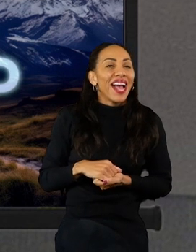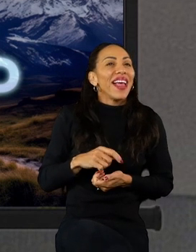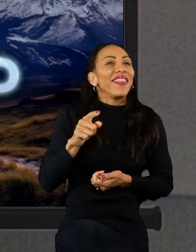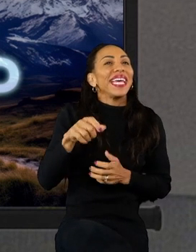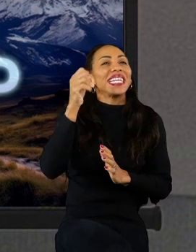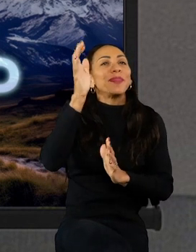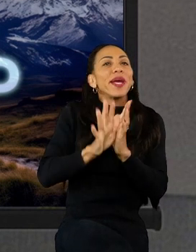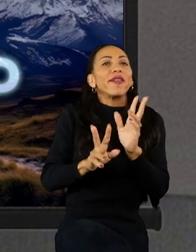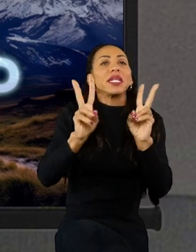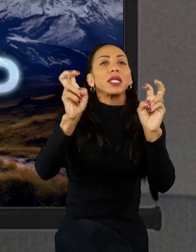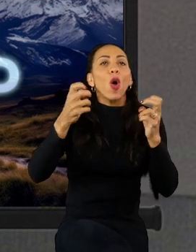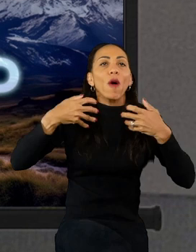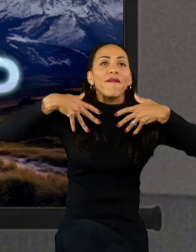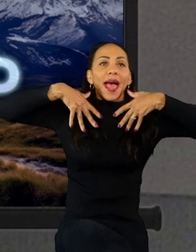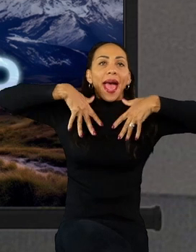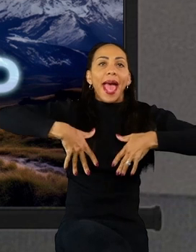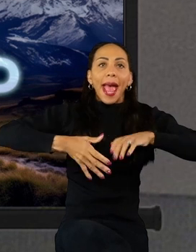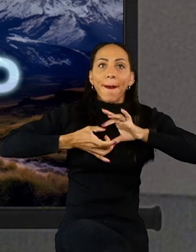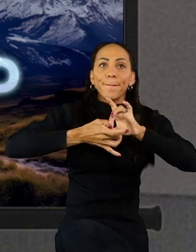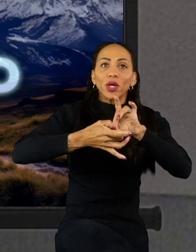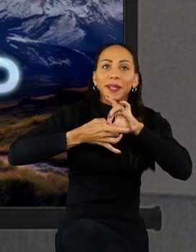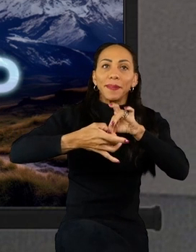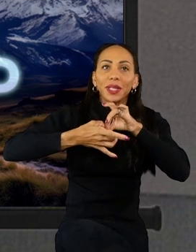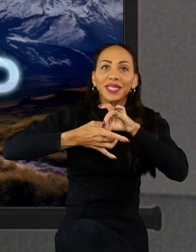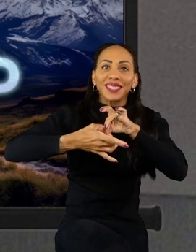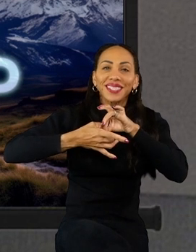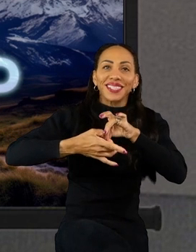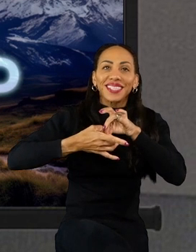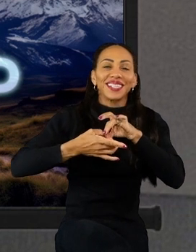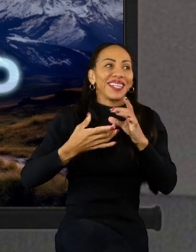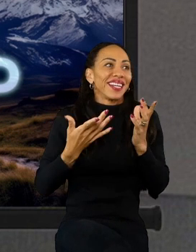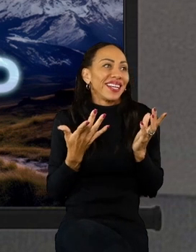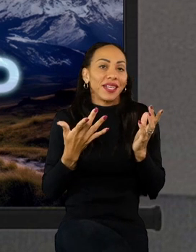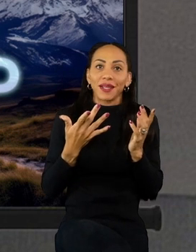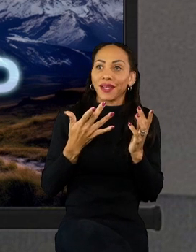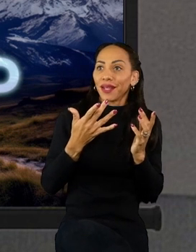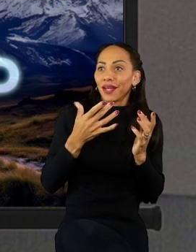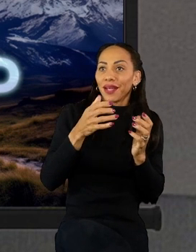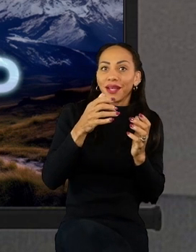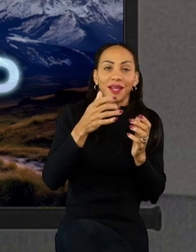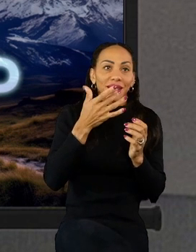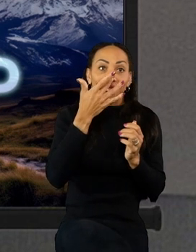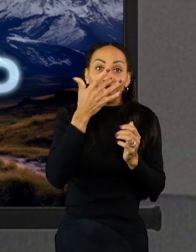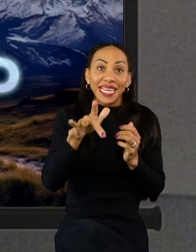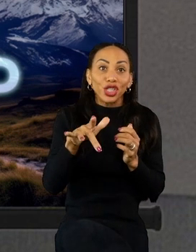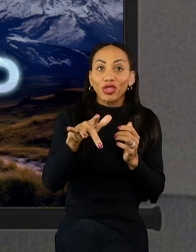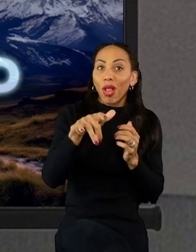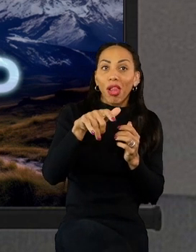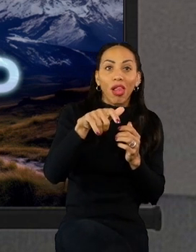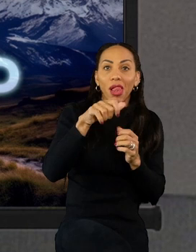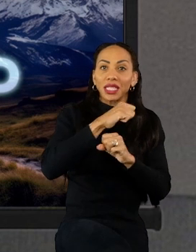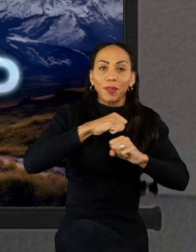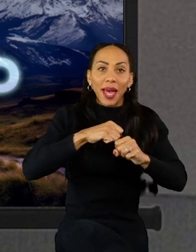just this experience of embodiment and bringing people together in a virtual space for, you know, it could be